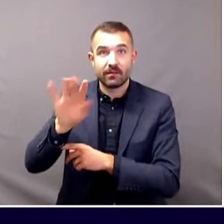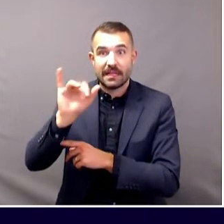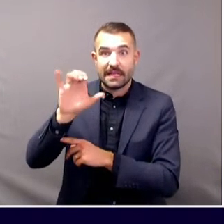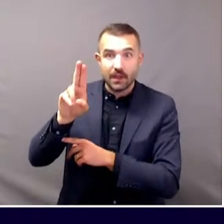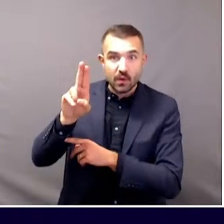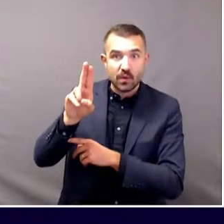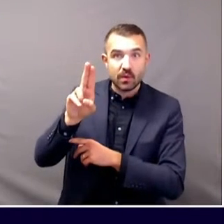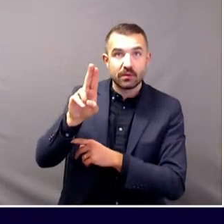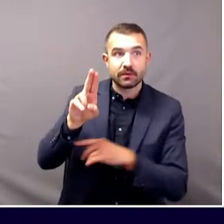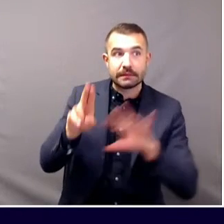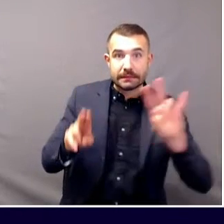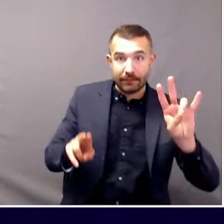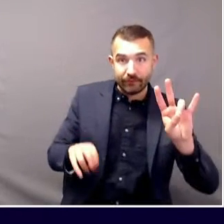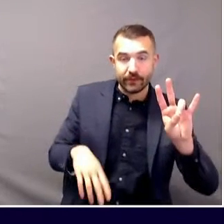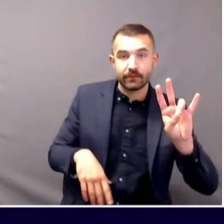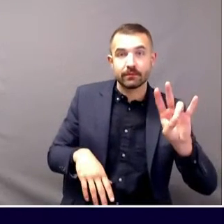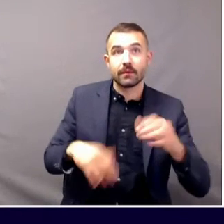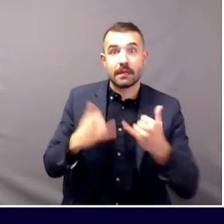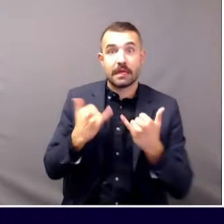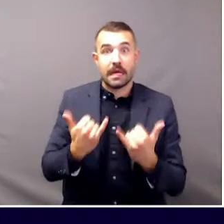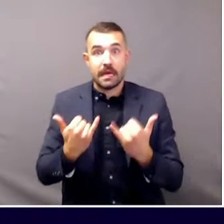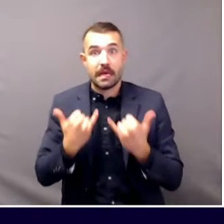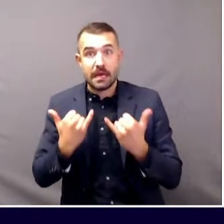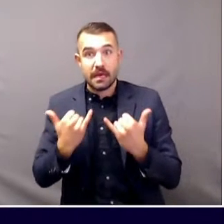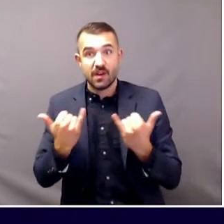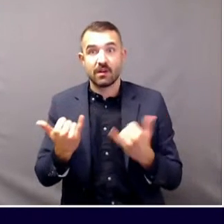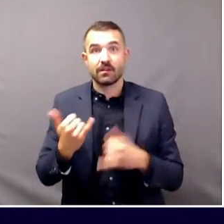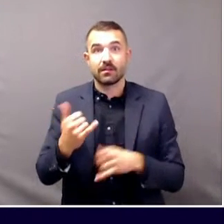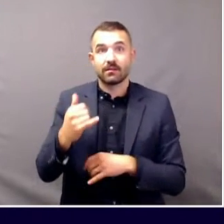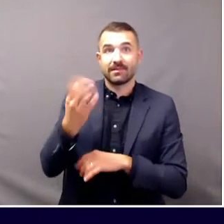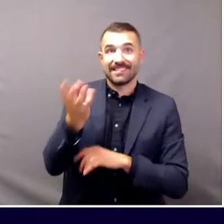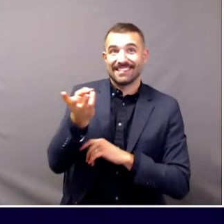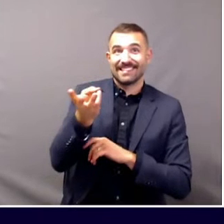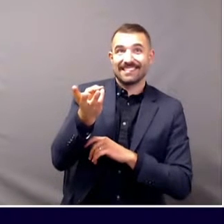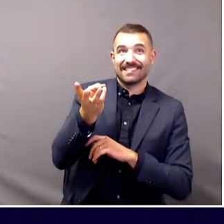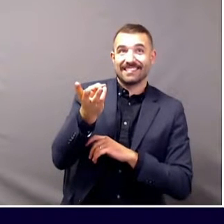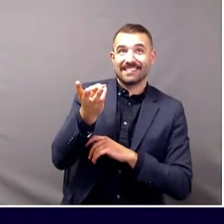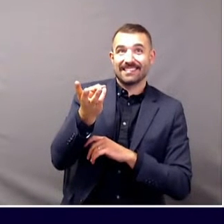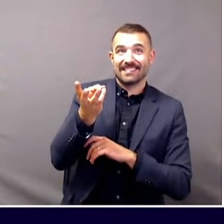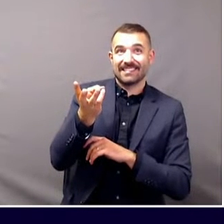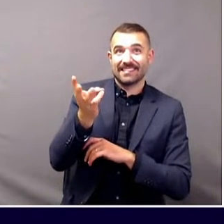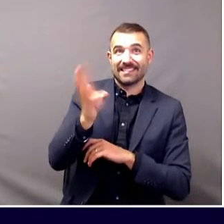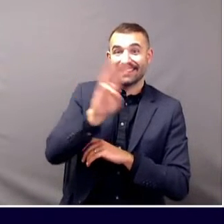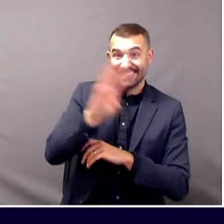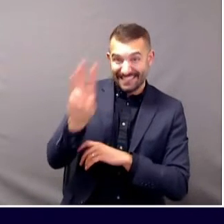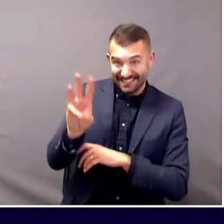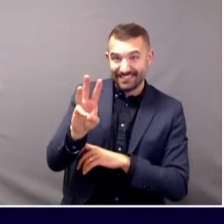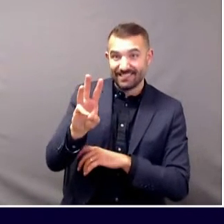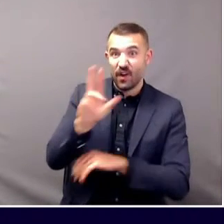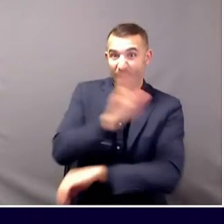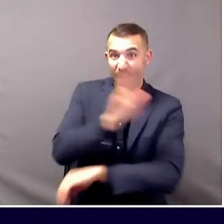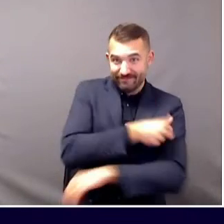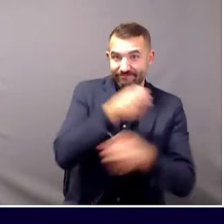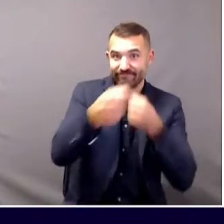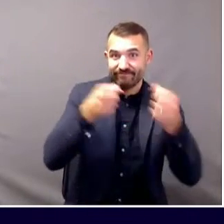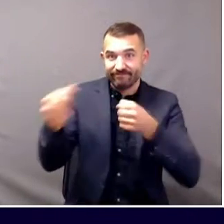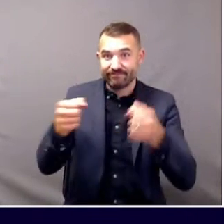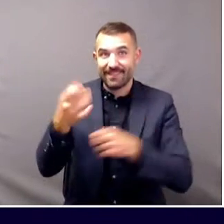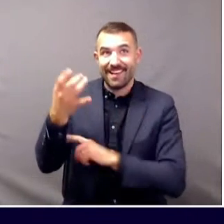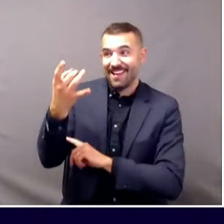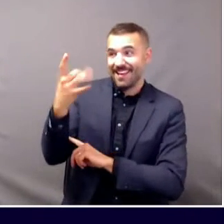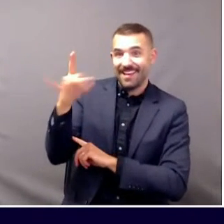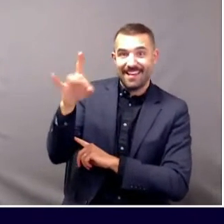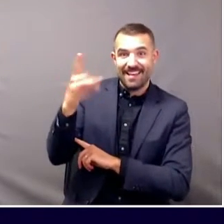people are in the hospital, 18 of whom are in the ICU. As we've discussed, the fear that we